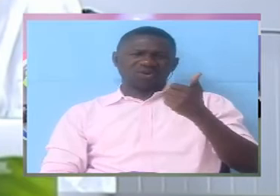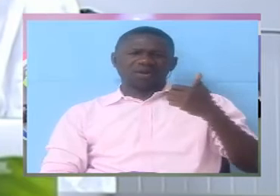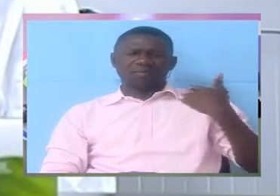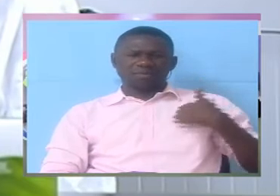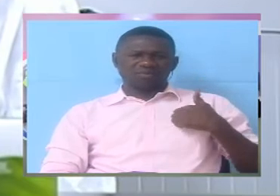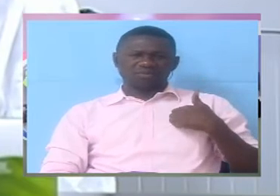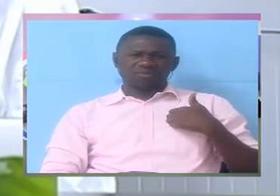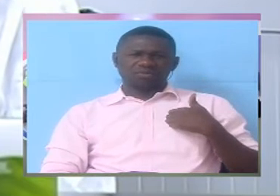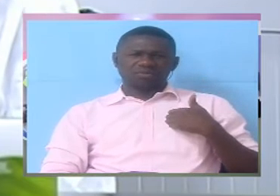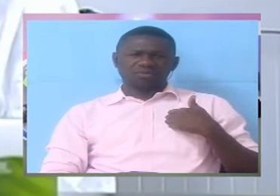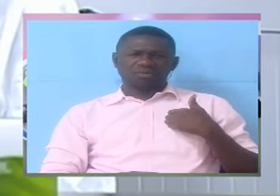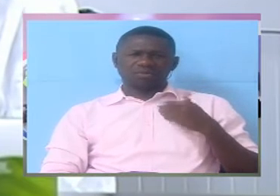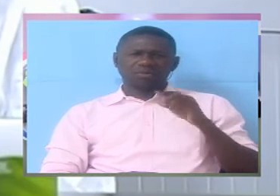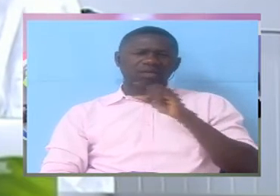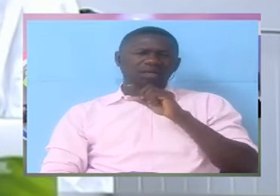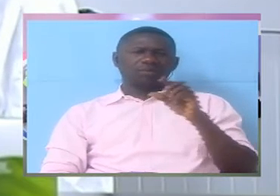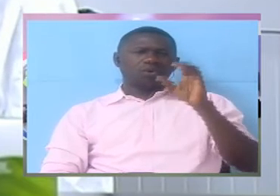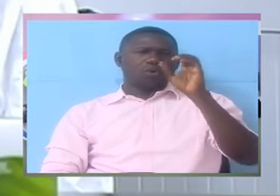I think